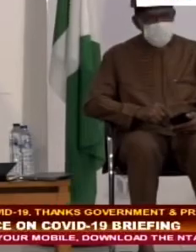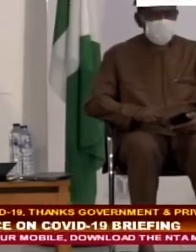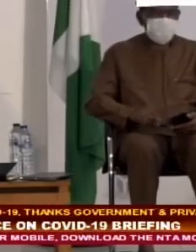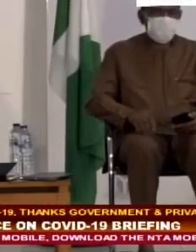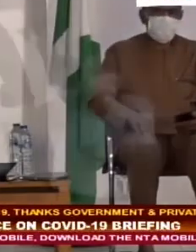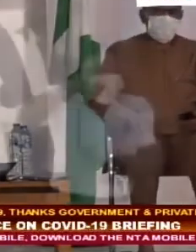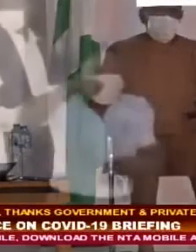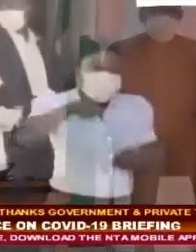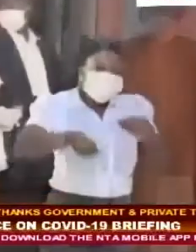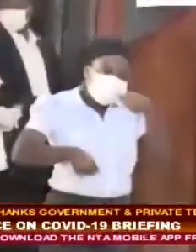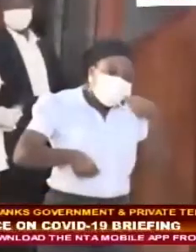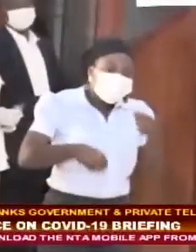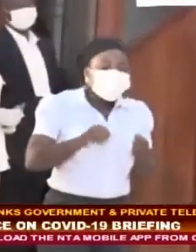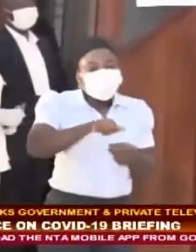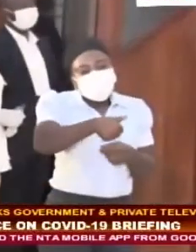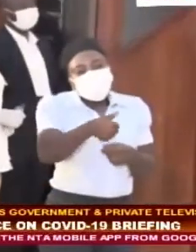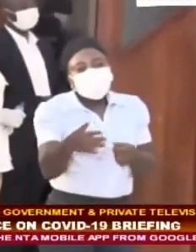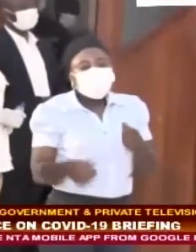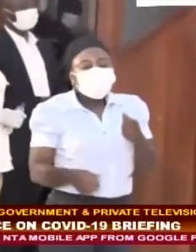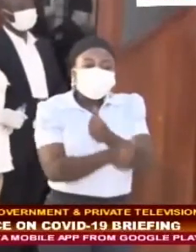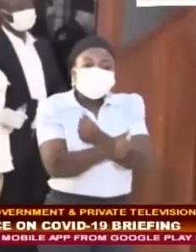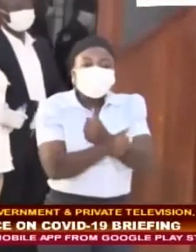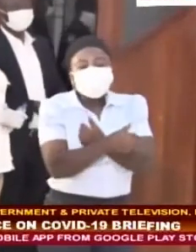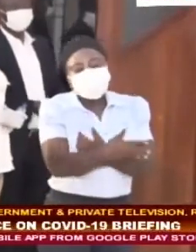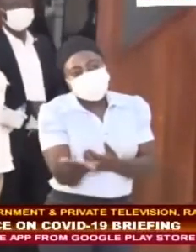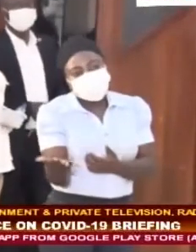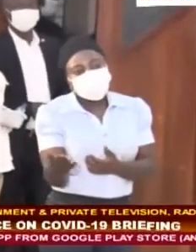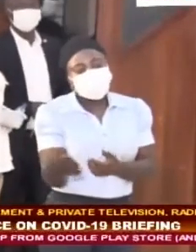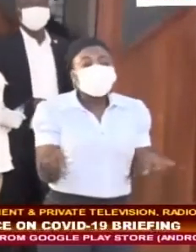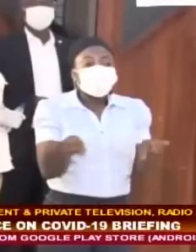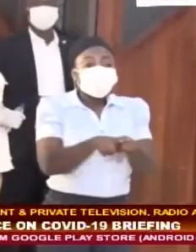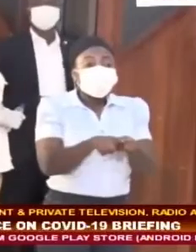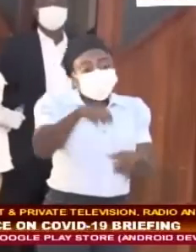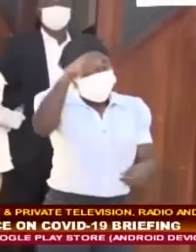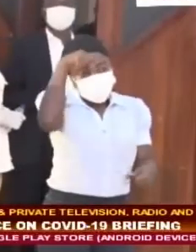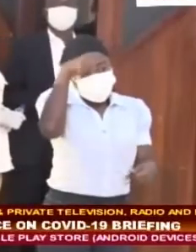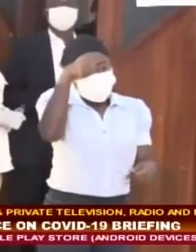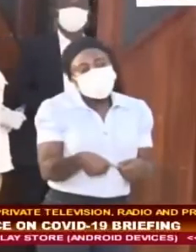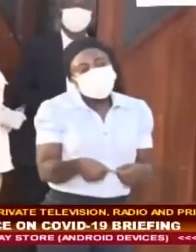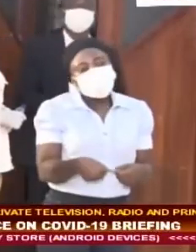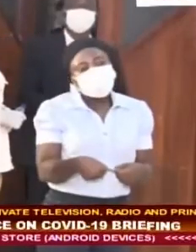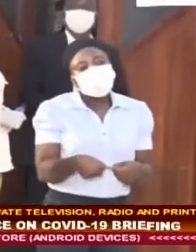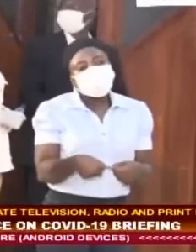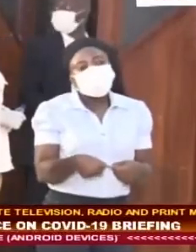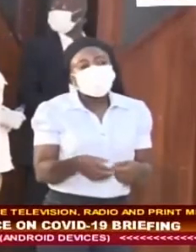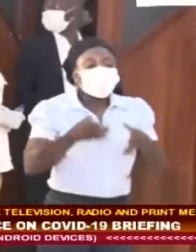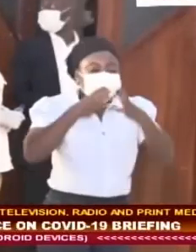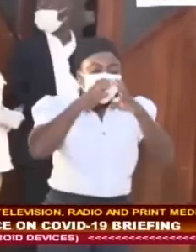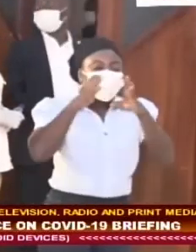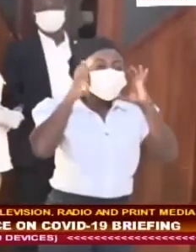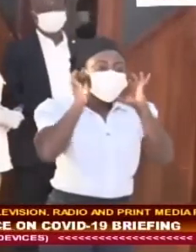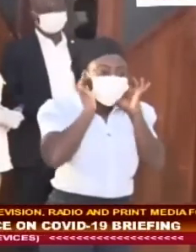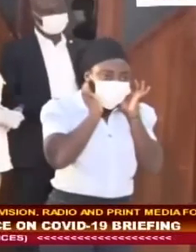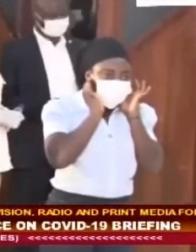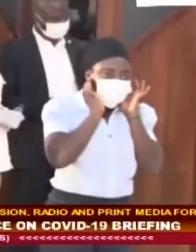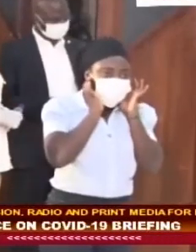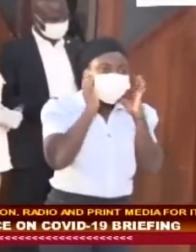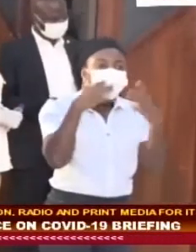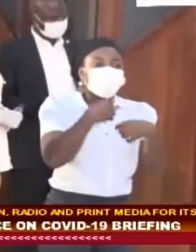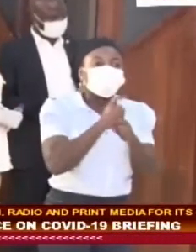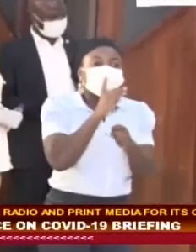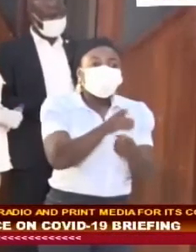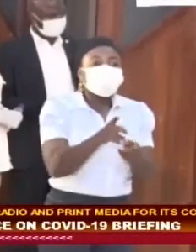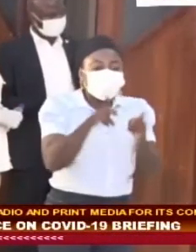and other vices. Above all, please remember, wear your face masks, ensure good